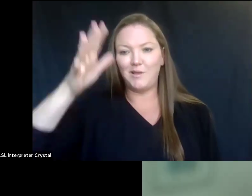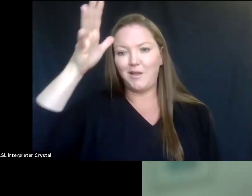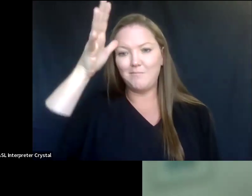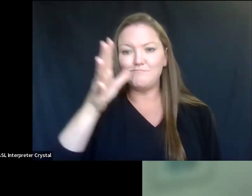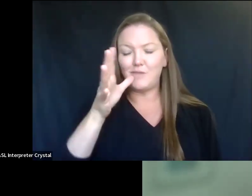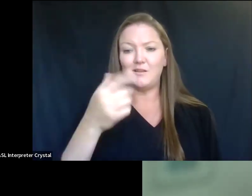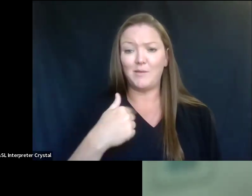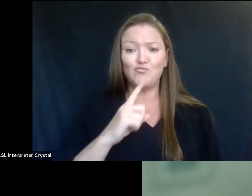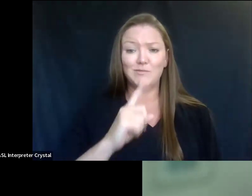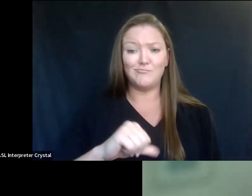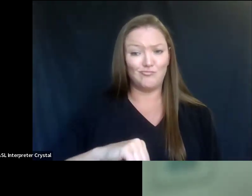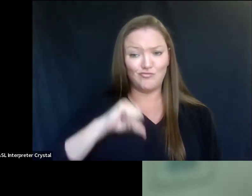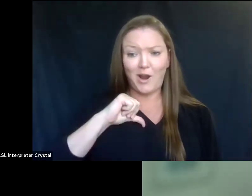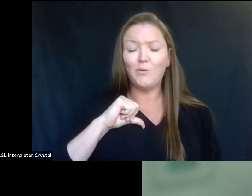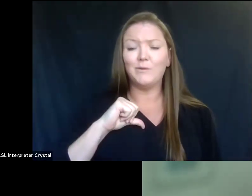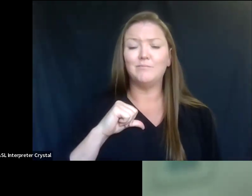very proud that